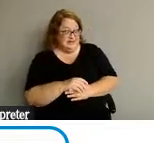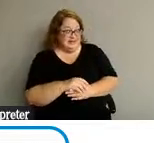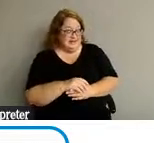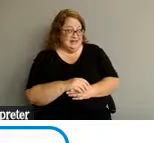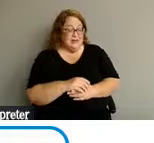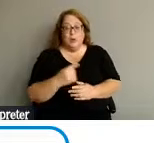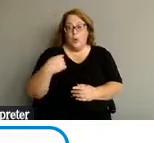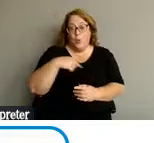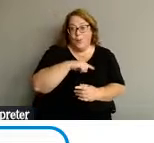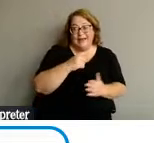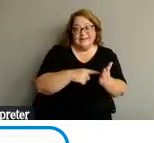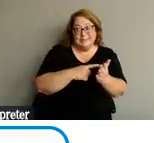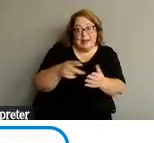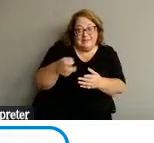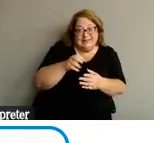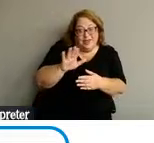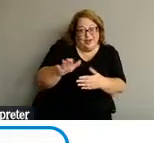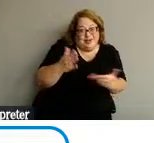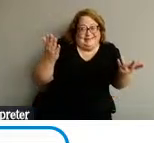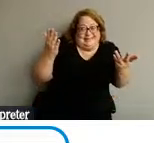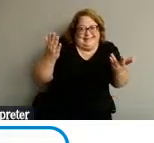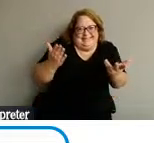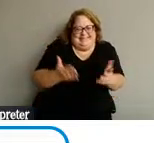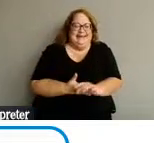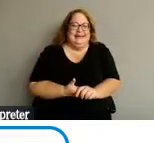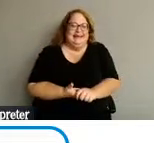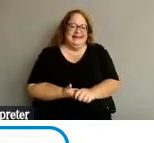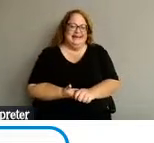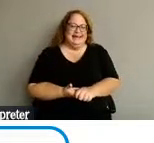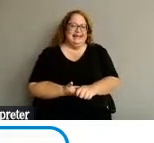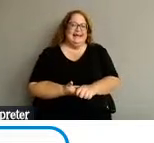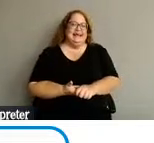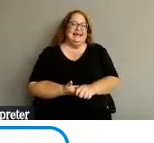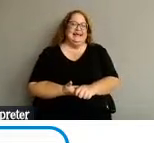We sometimes steal theirs. That's okay. And then